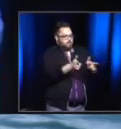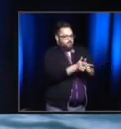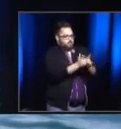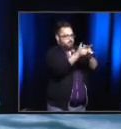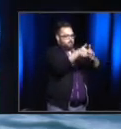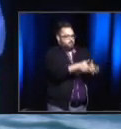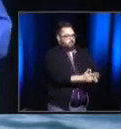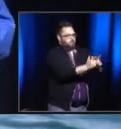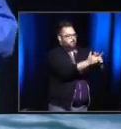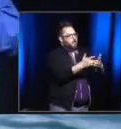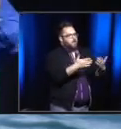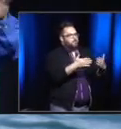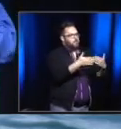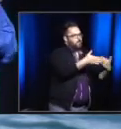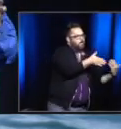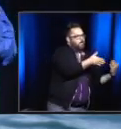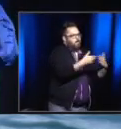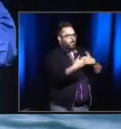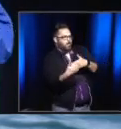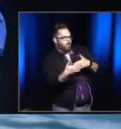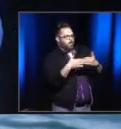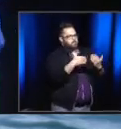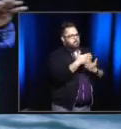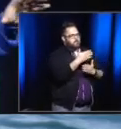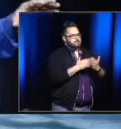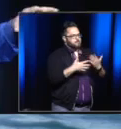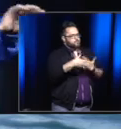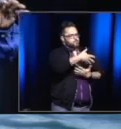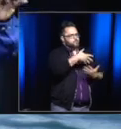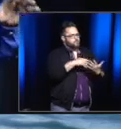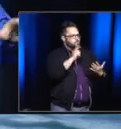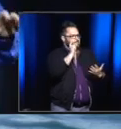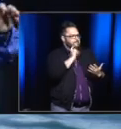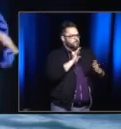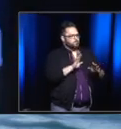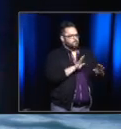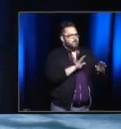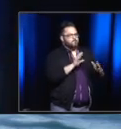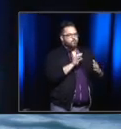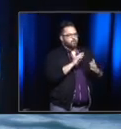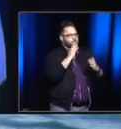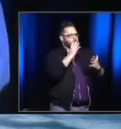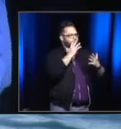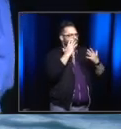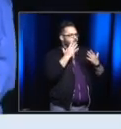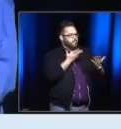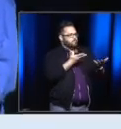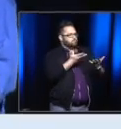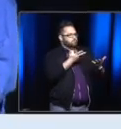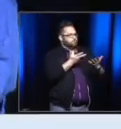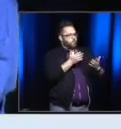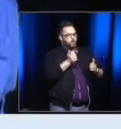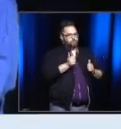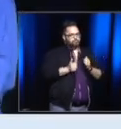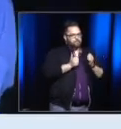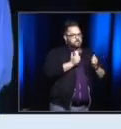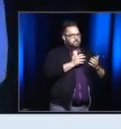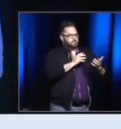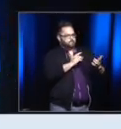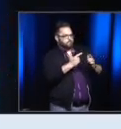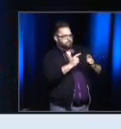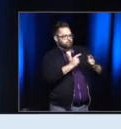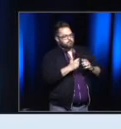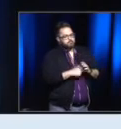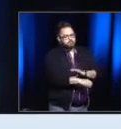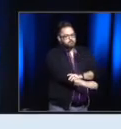or aggressive, or the sociosexual category, which runs the gamut between friendly and aggressive. These